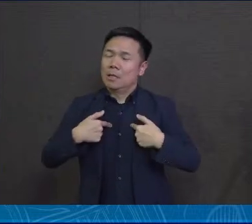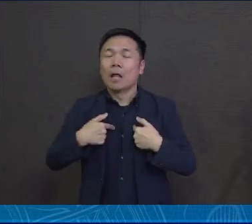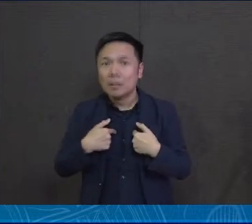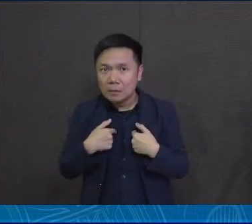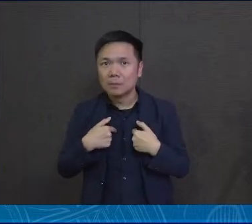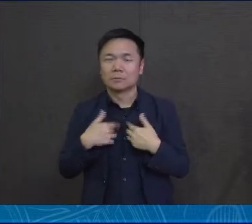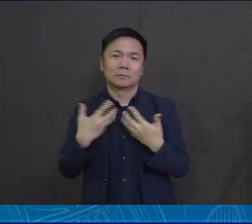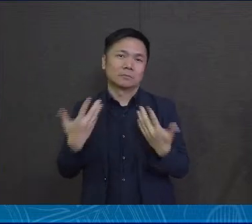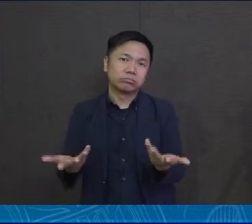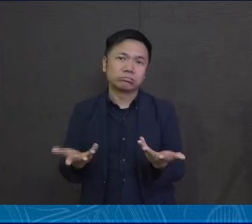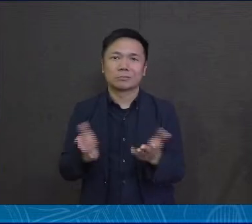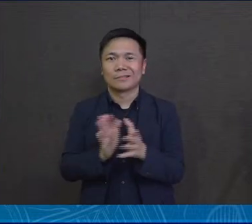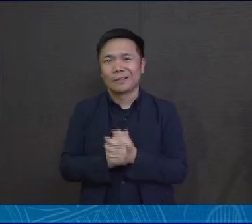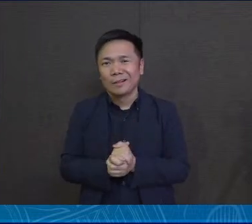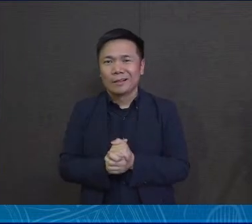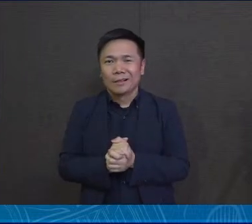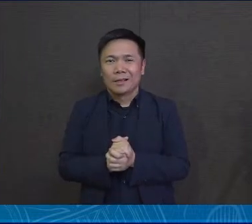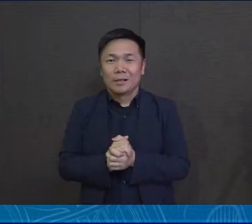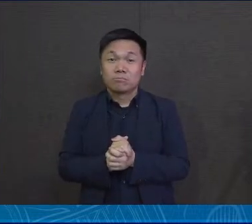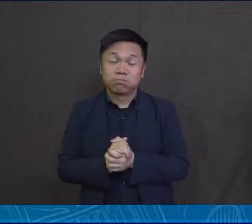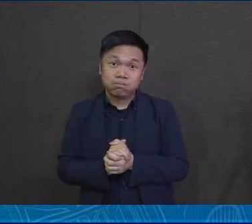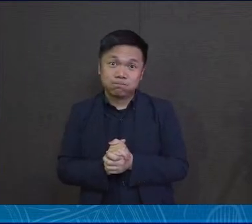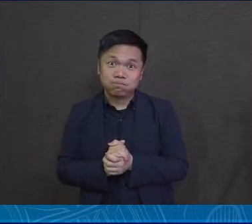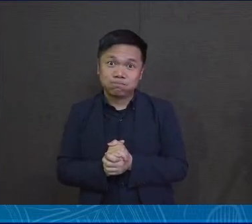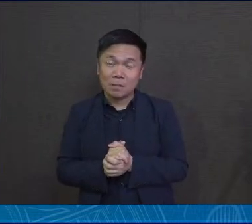be fined to,